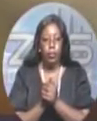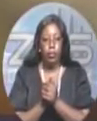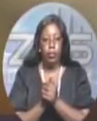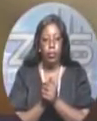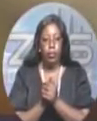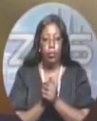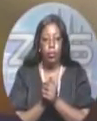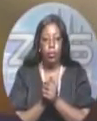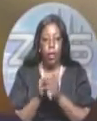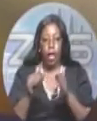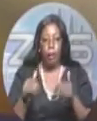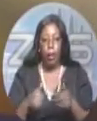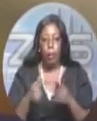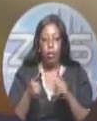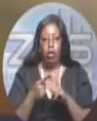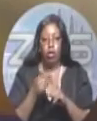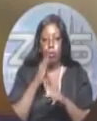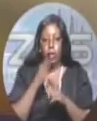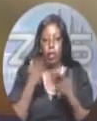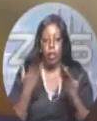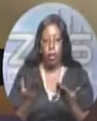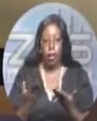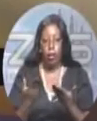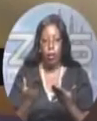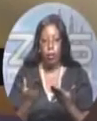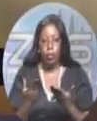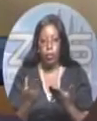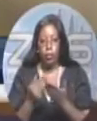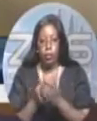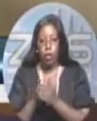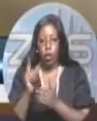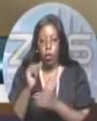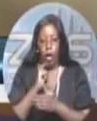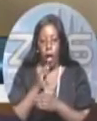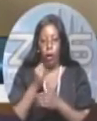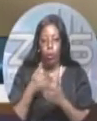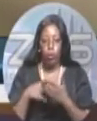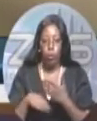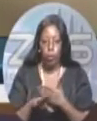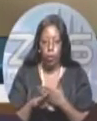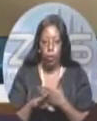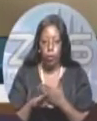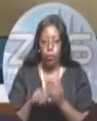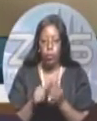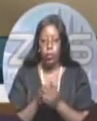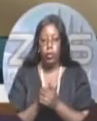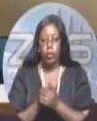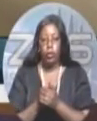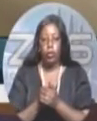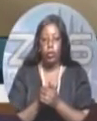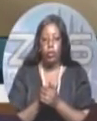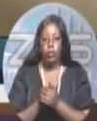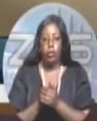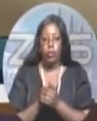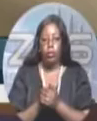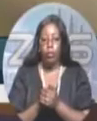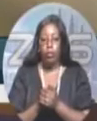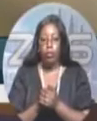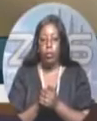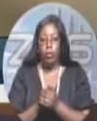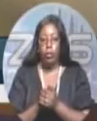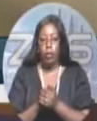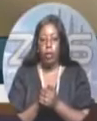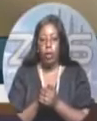To be here. I'm happy to be in Nassau, where I was born, and I'm really looking forward to